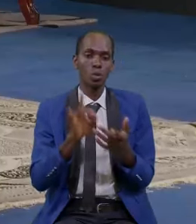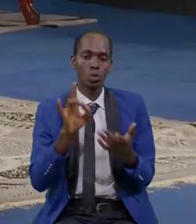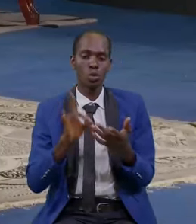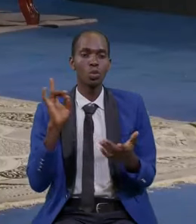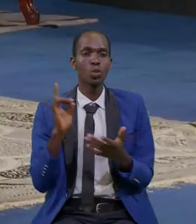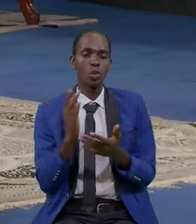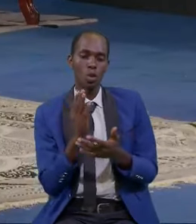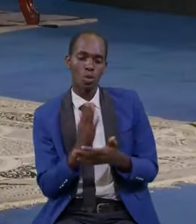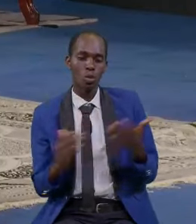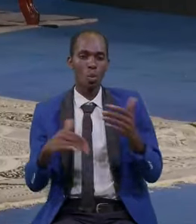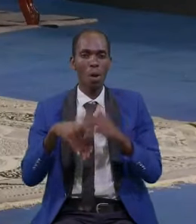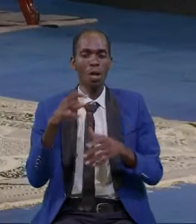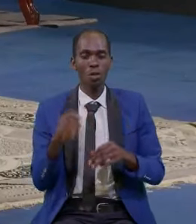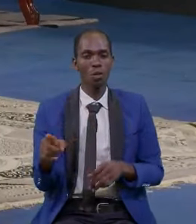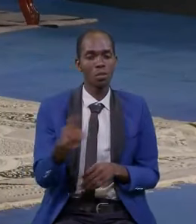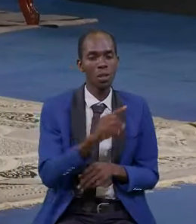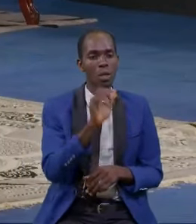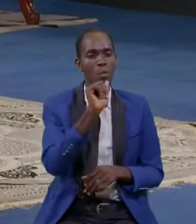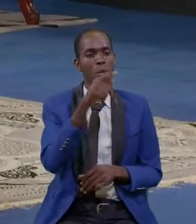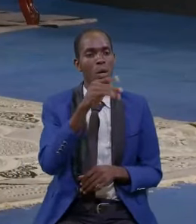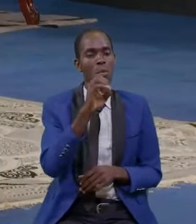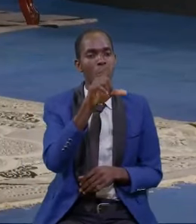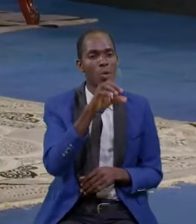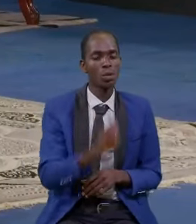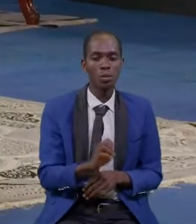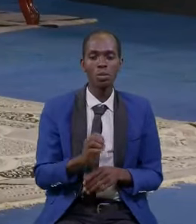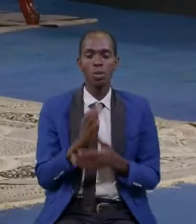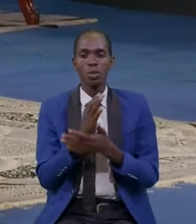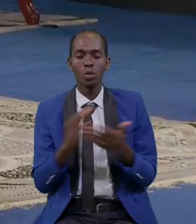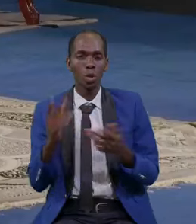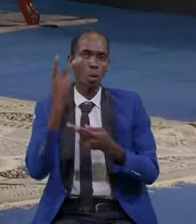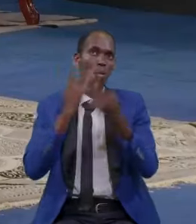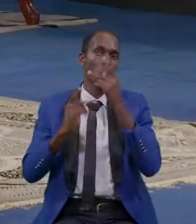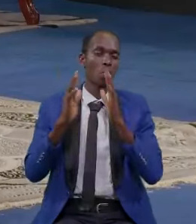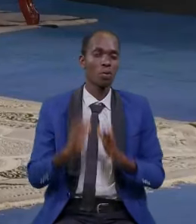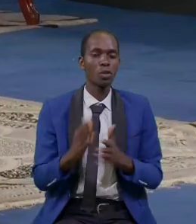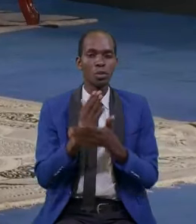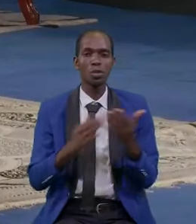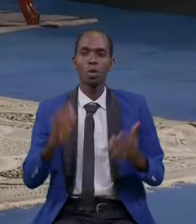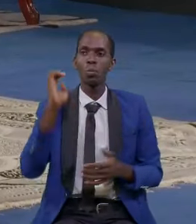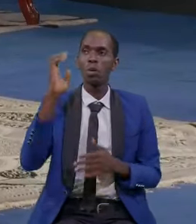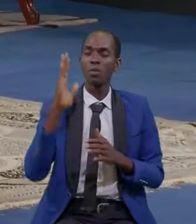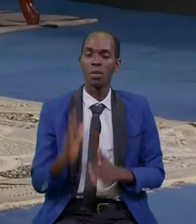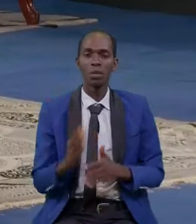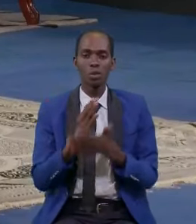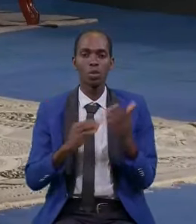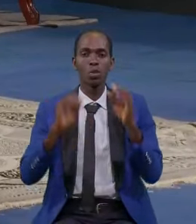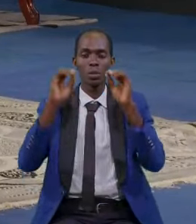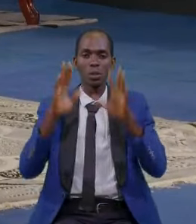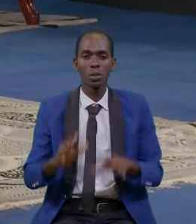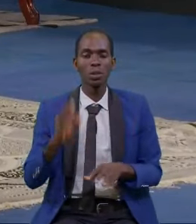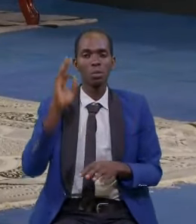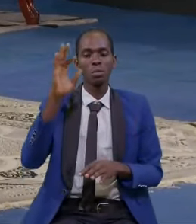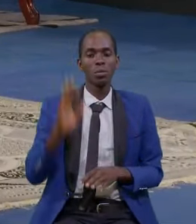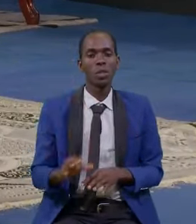some apostles, some prophets, some evangelists, some pastors and teachers for the perfecting of the saints. And the prophet